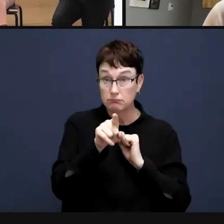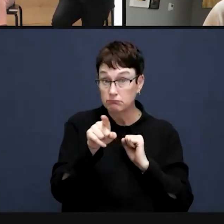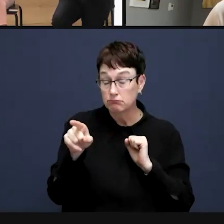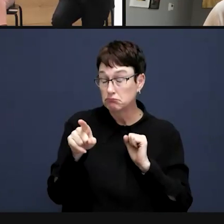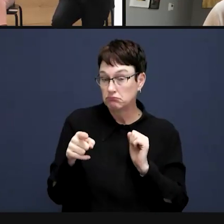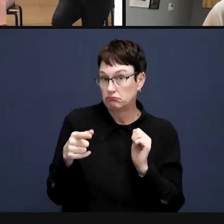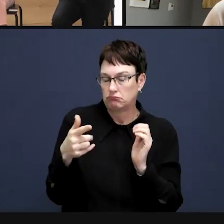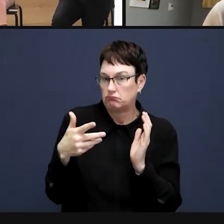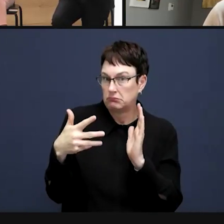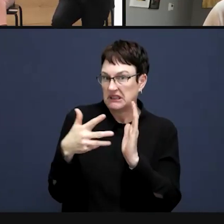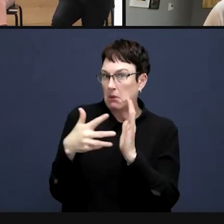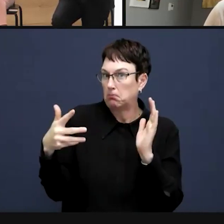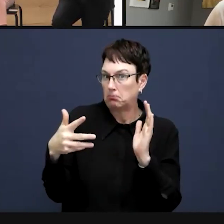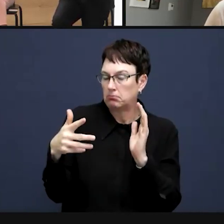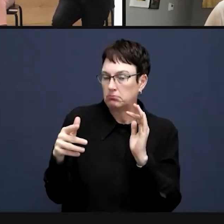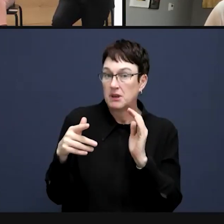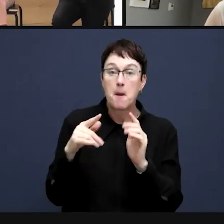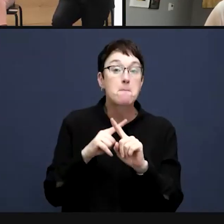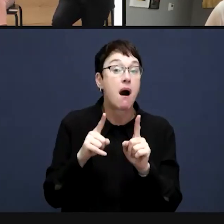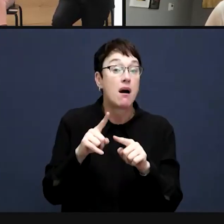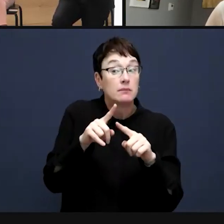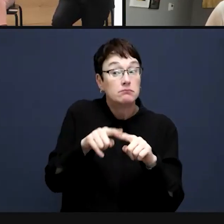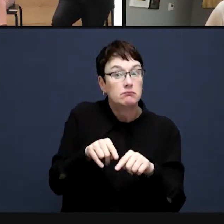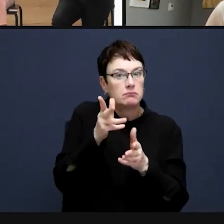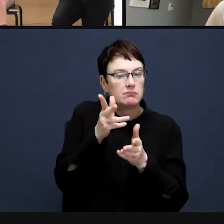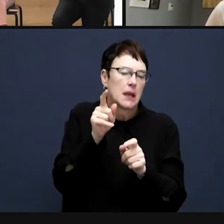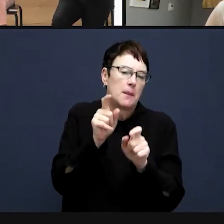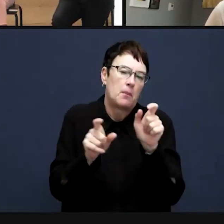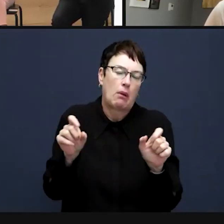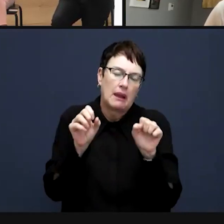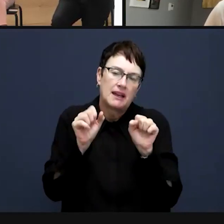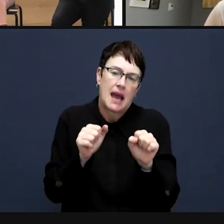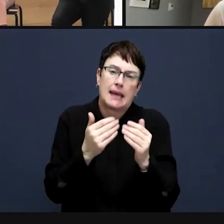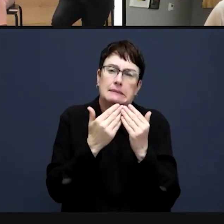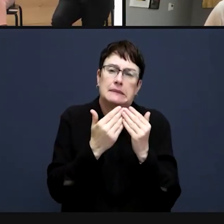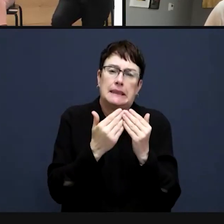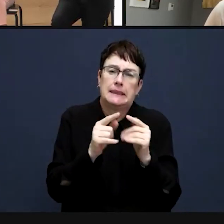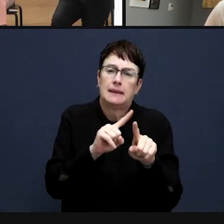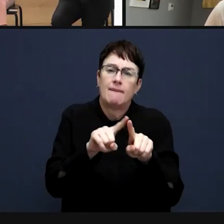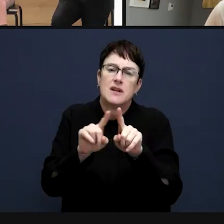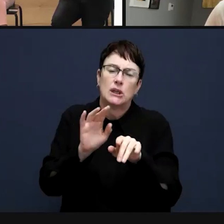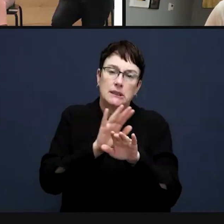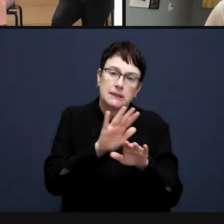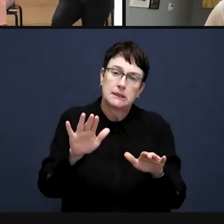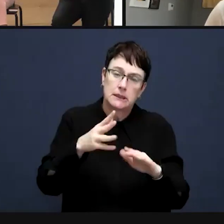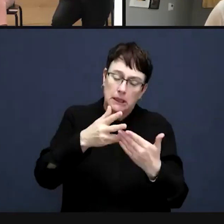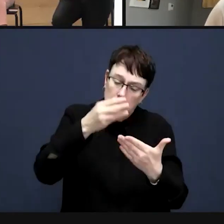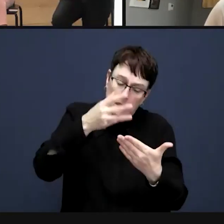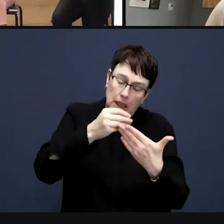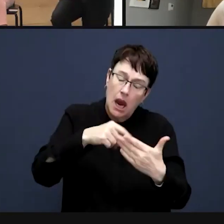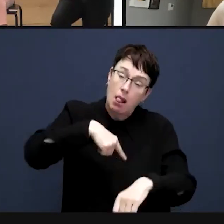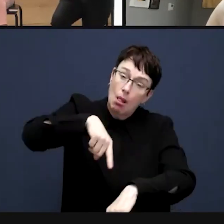you study. I mean, it's a difficult thing. I don't know if Ina or Nadia want to say something about how long. Do we have an